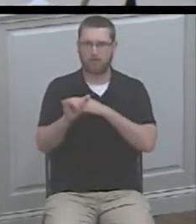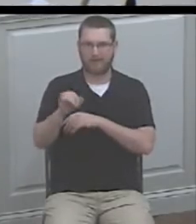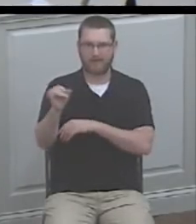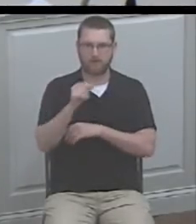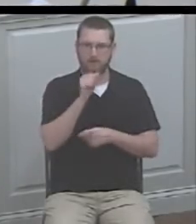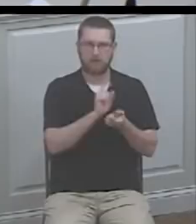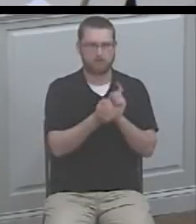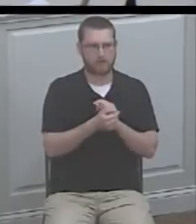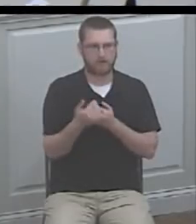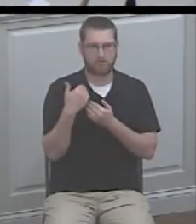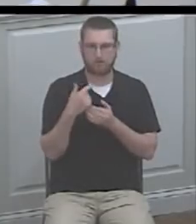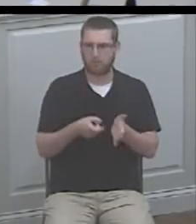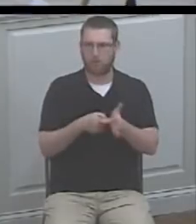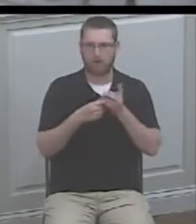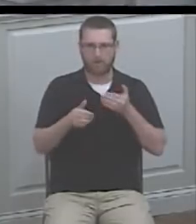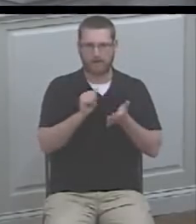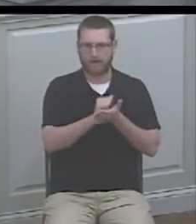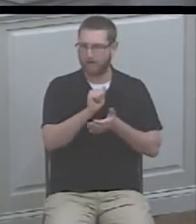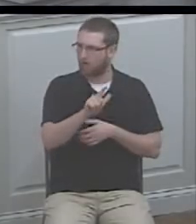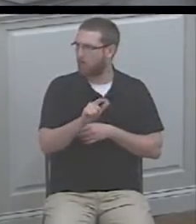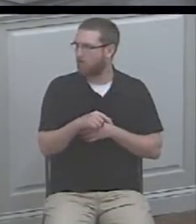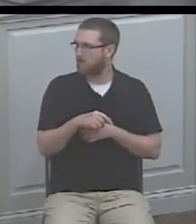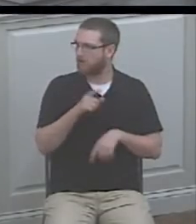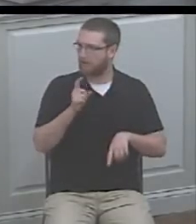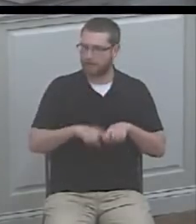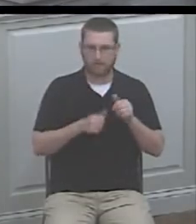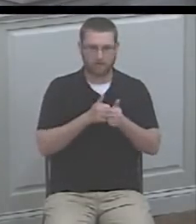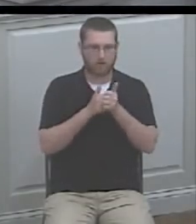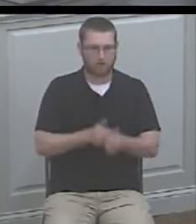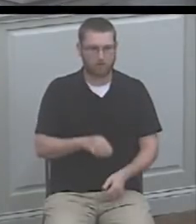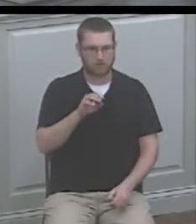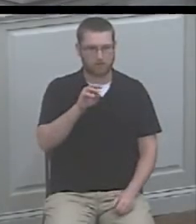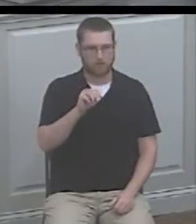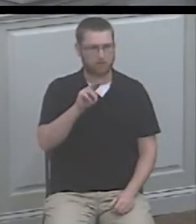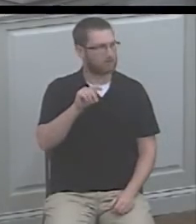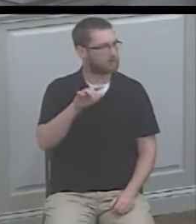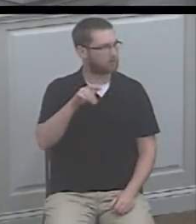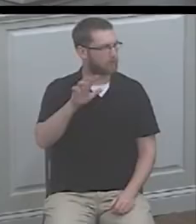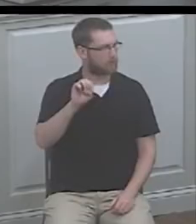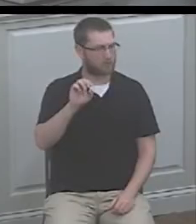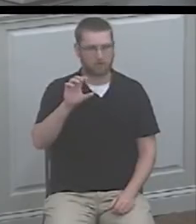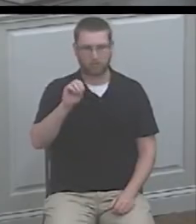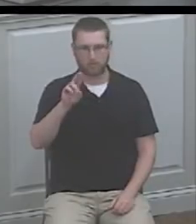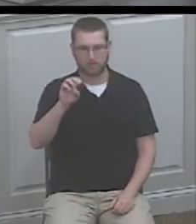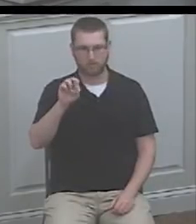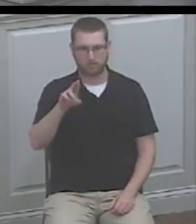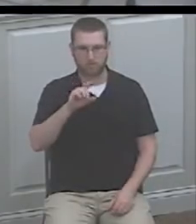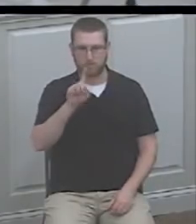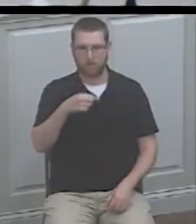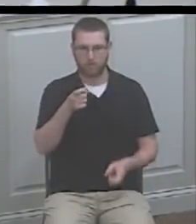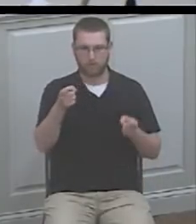not change that requirement whatsoever. And it can't be by municipal order. Municipal orders, by definition, only govern actions of